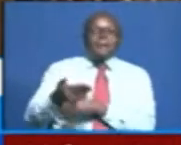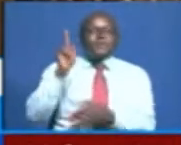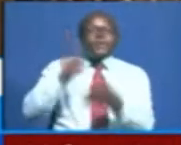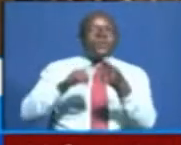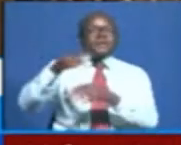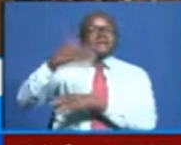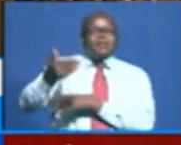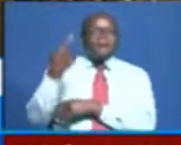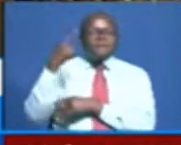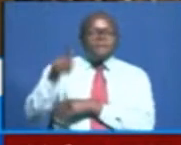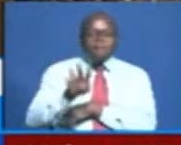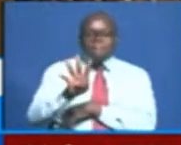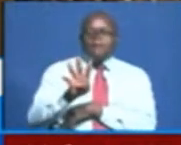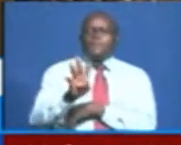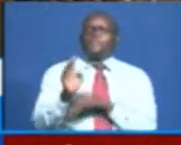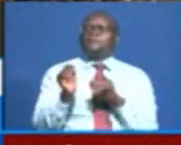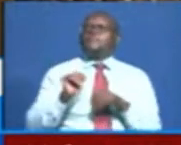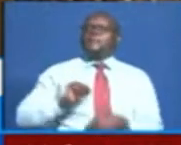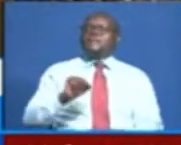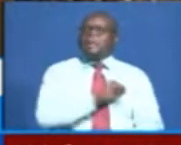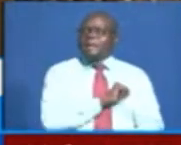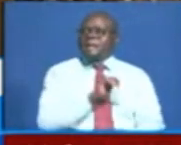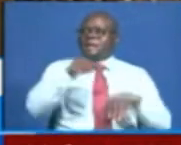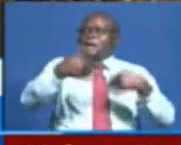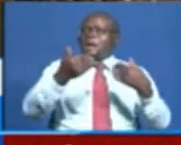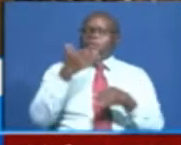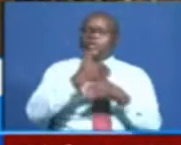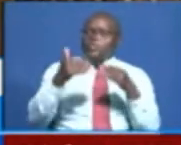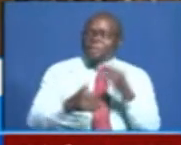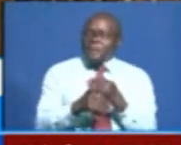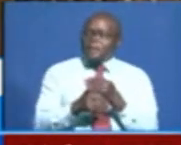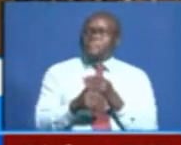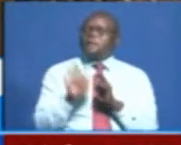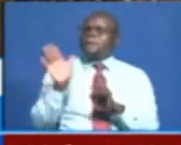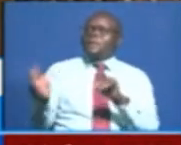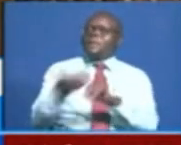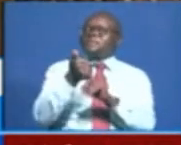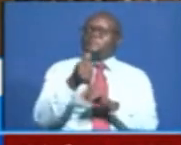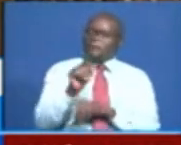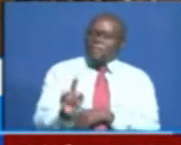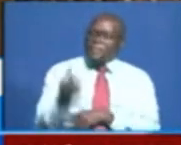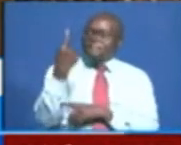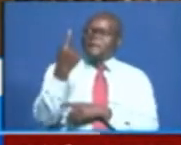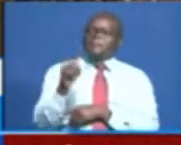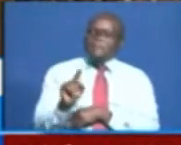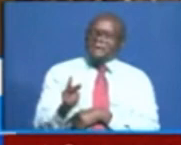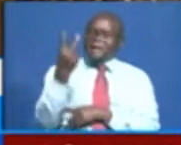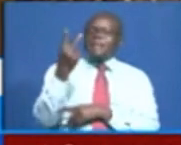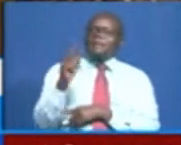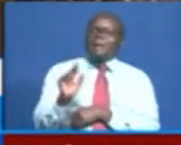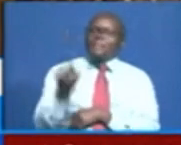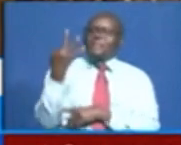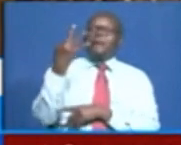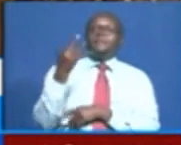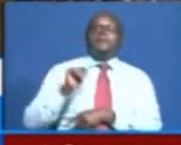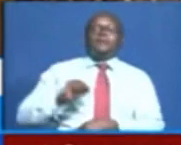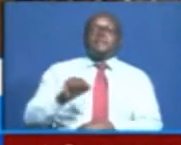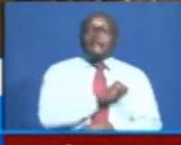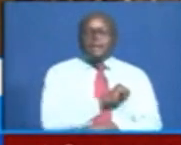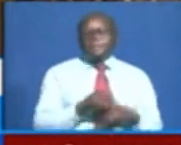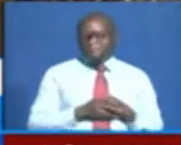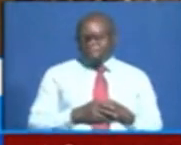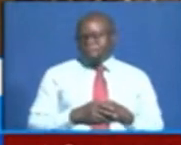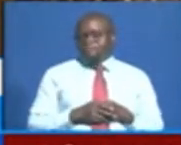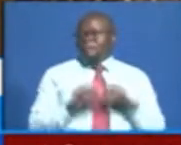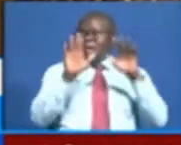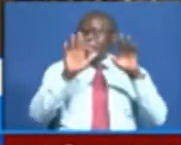for the Fourth Senate? How do we build on the achievements of the First, Second, and Third Senates? Fundamentally,